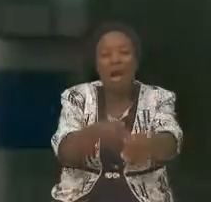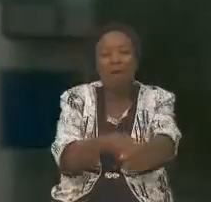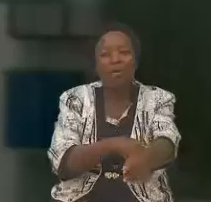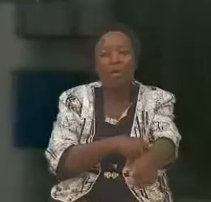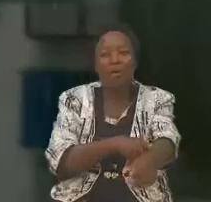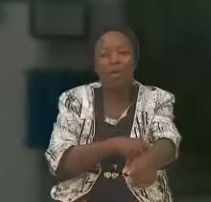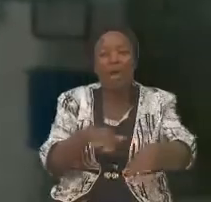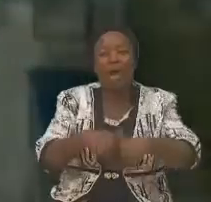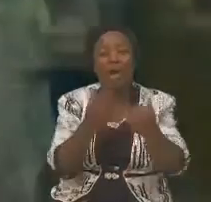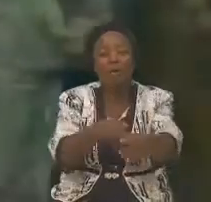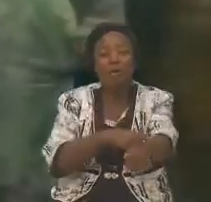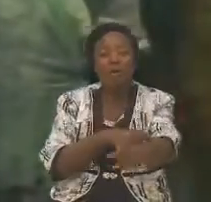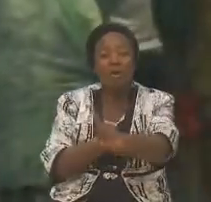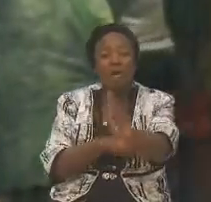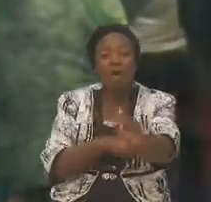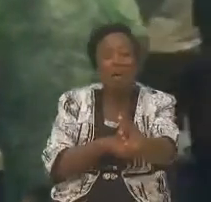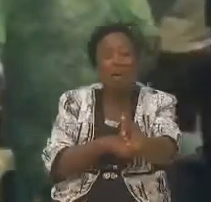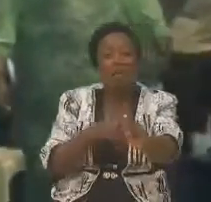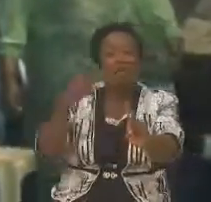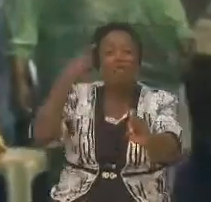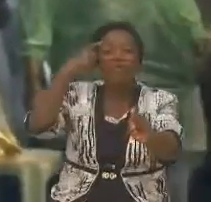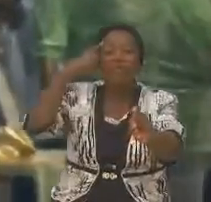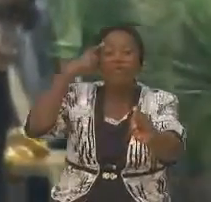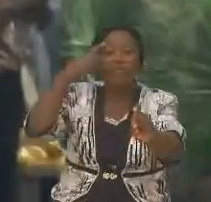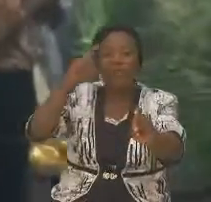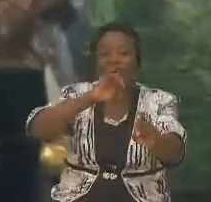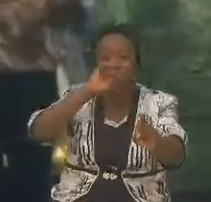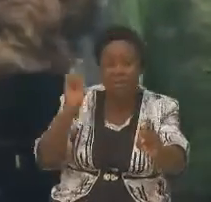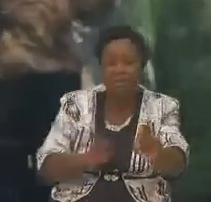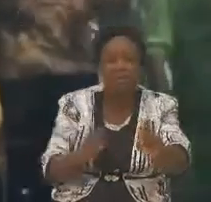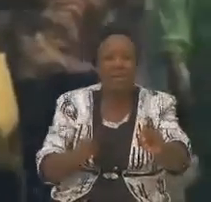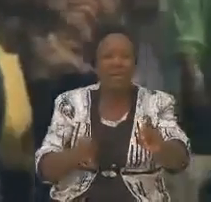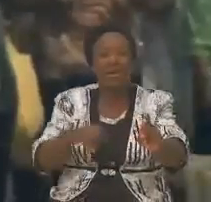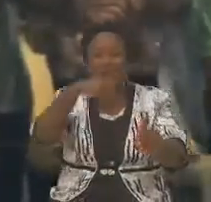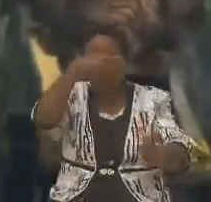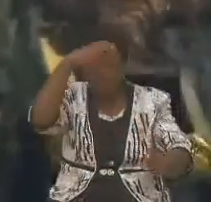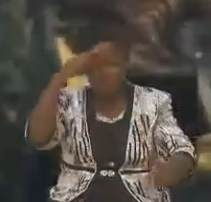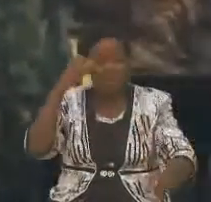long? I said, tell me how long?